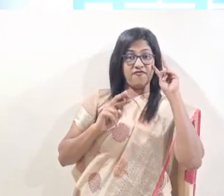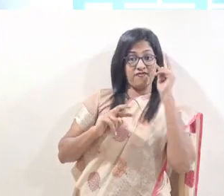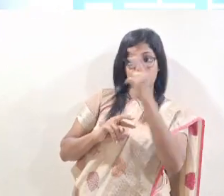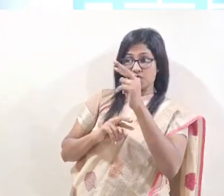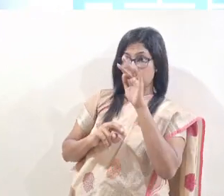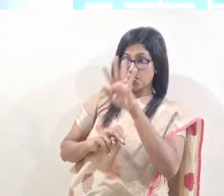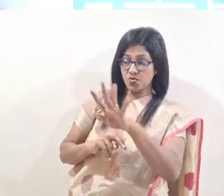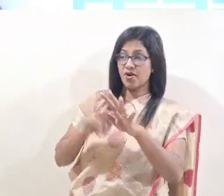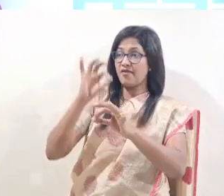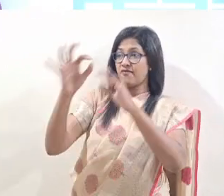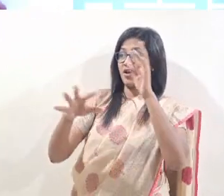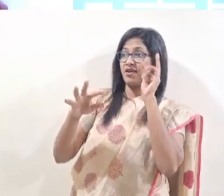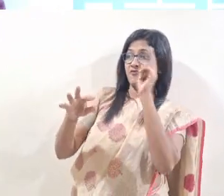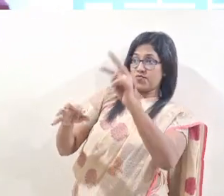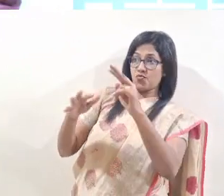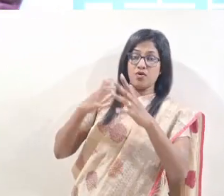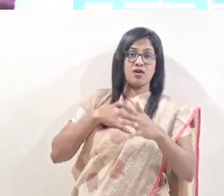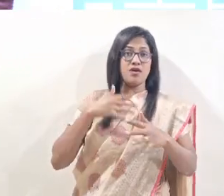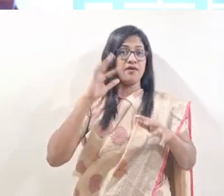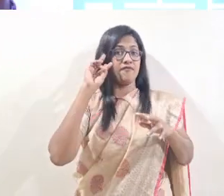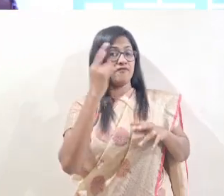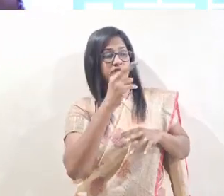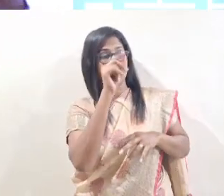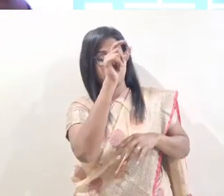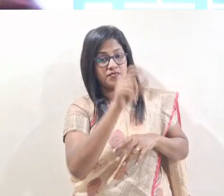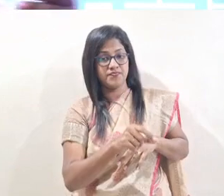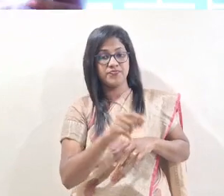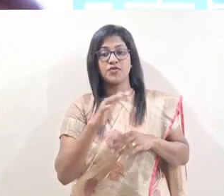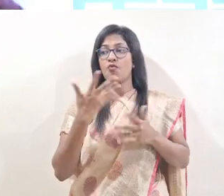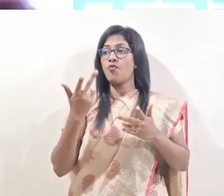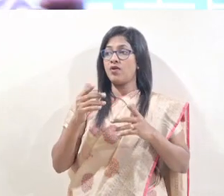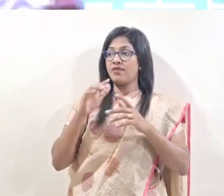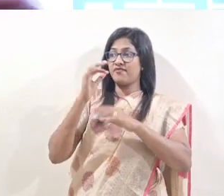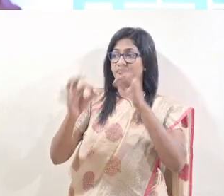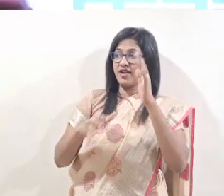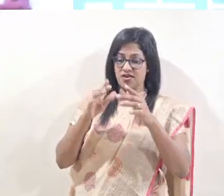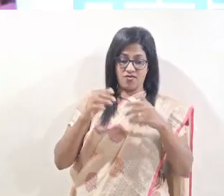would perceive a fire, how they would want